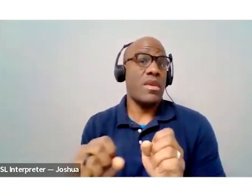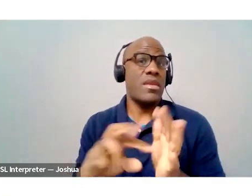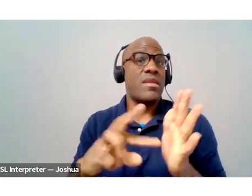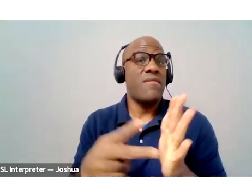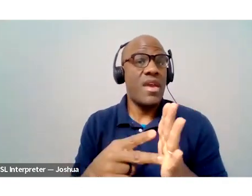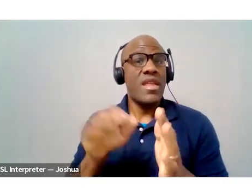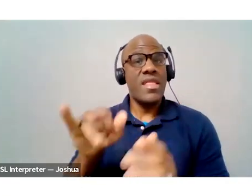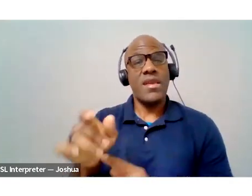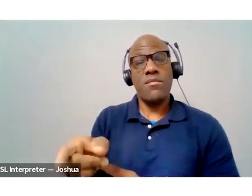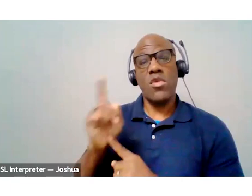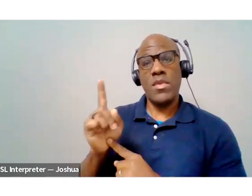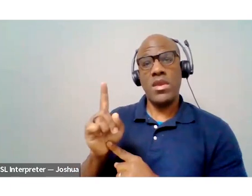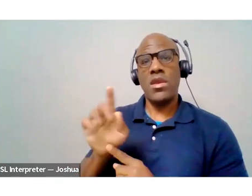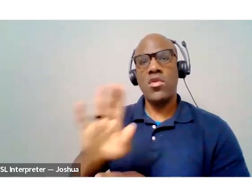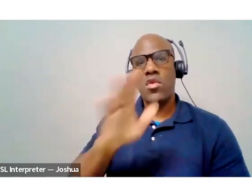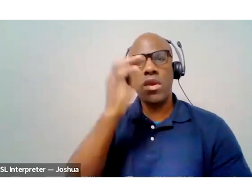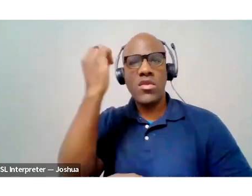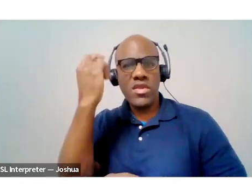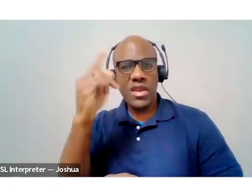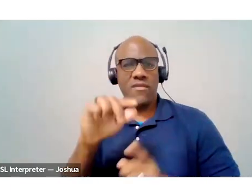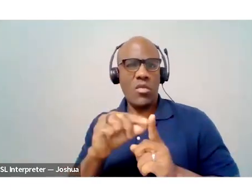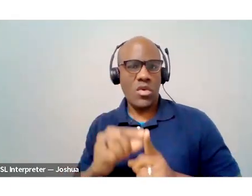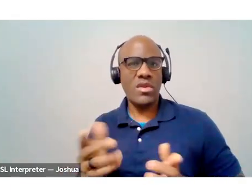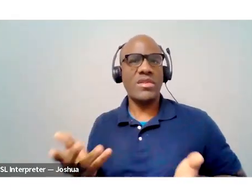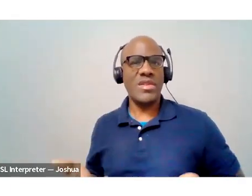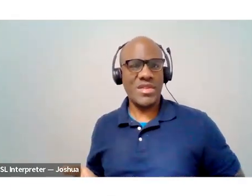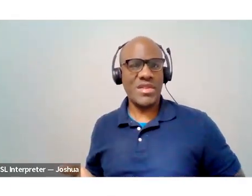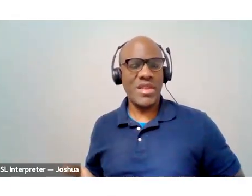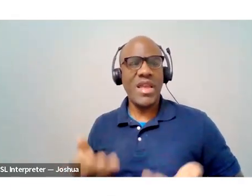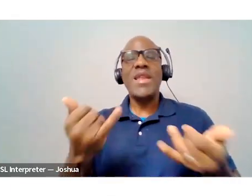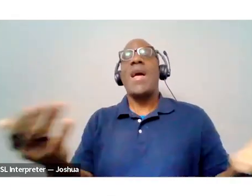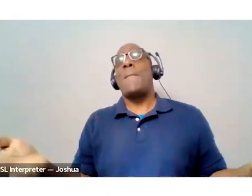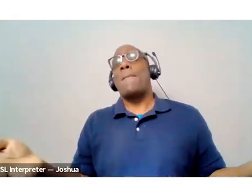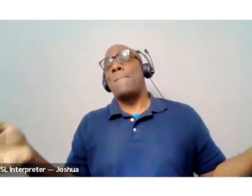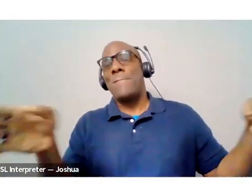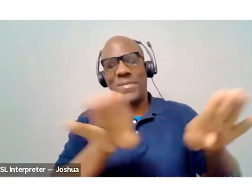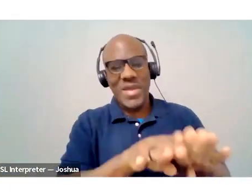a word. And so this is closing it all up. This is one